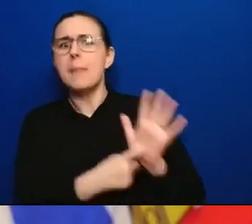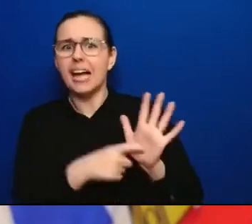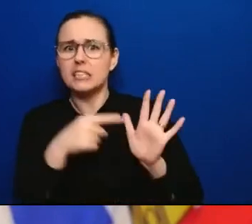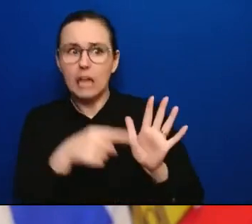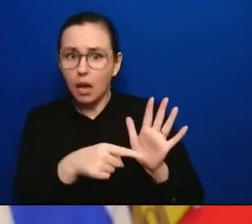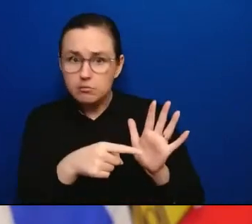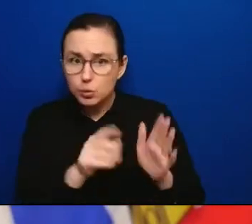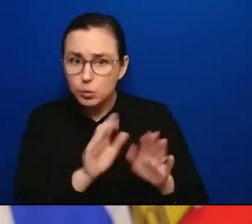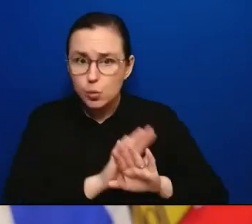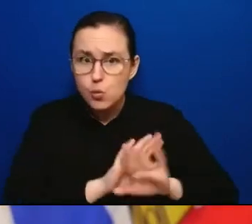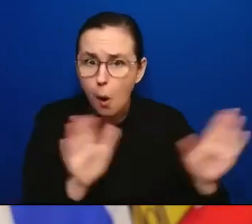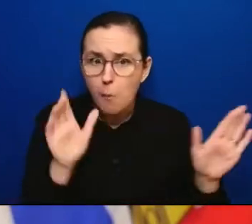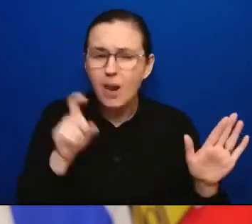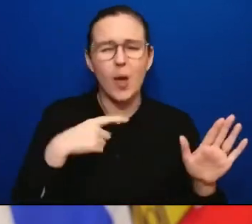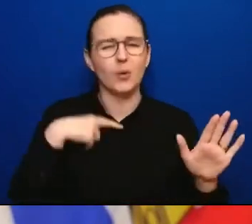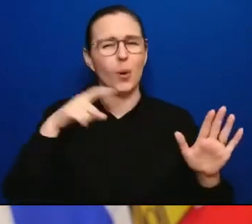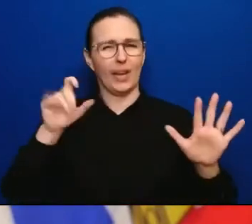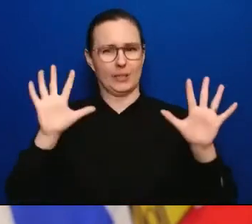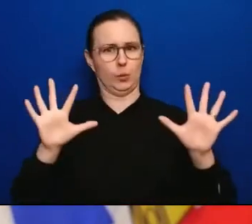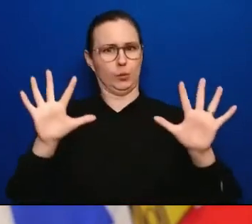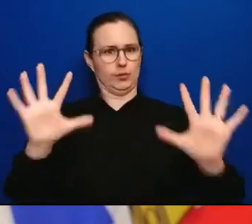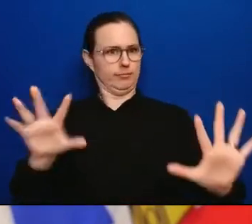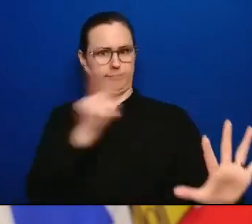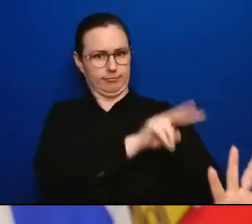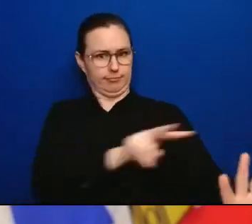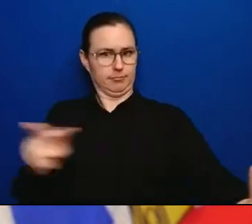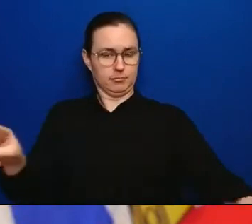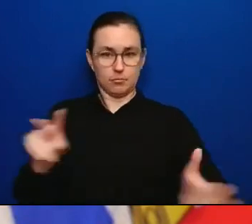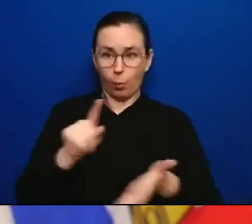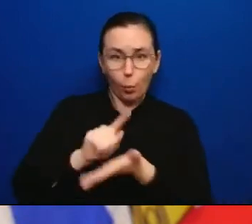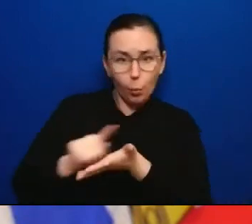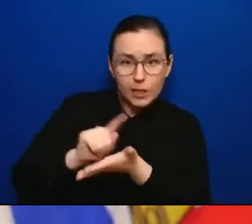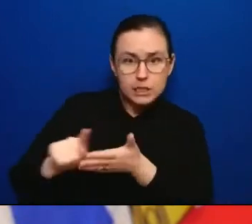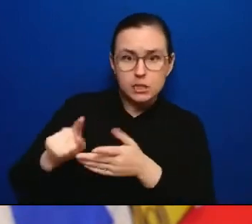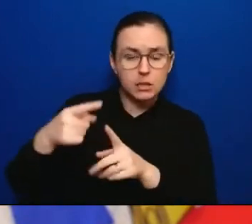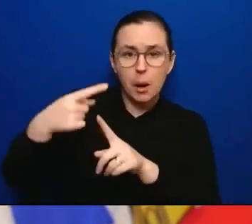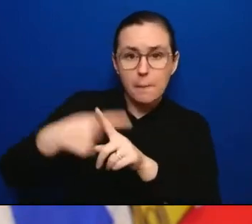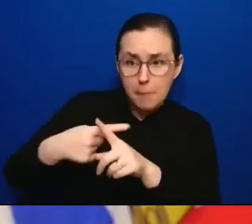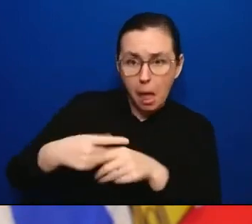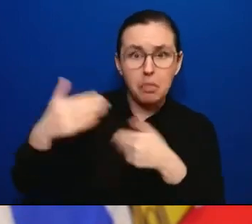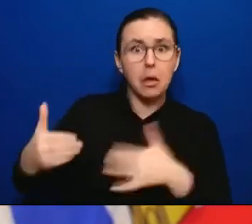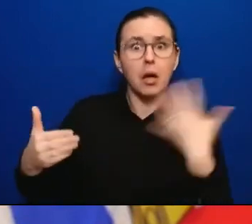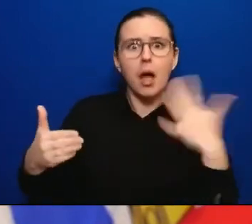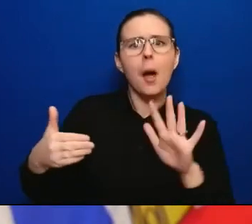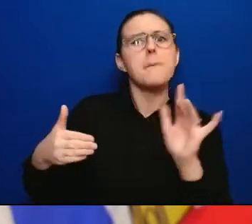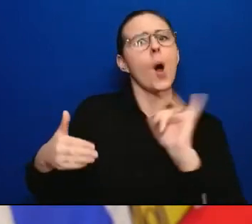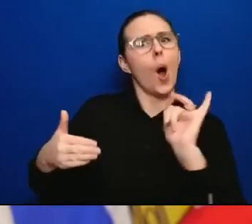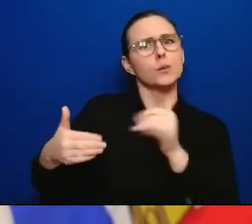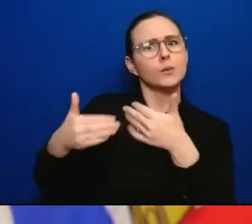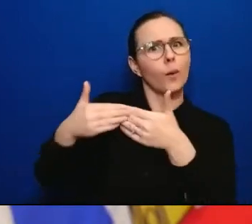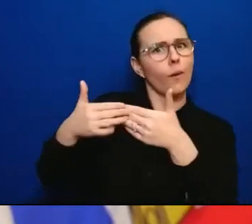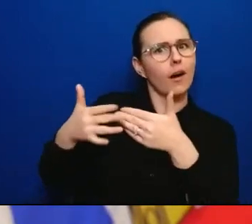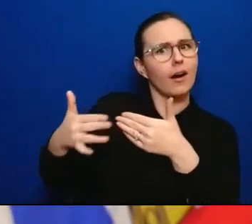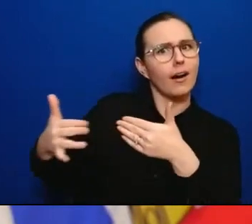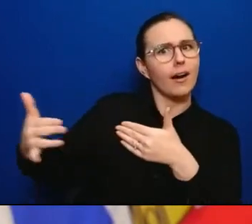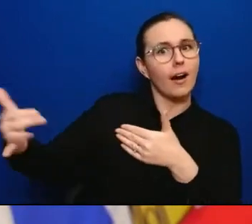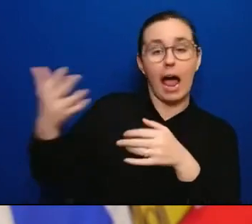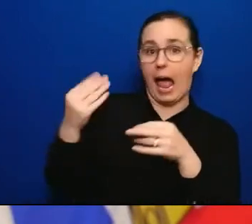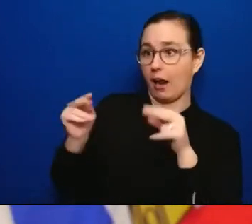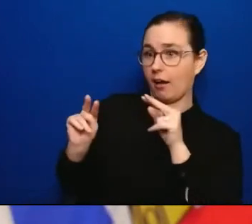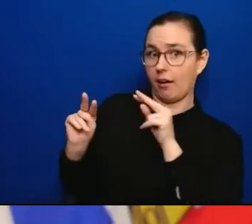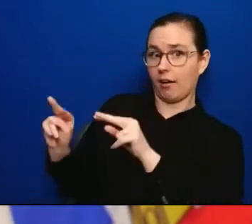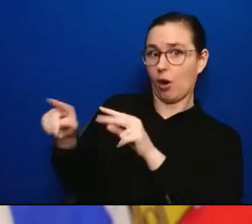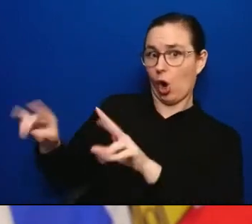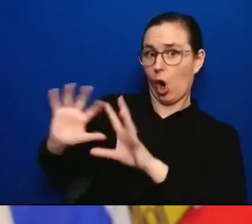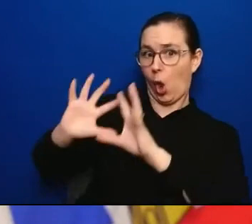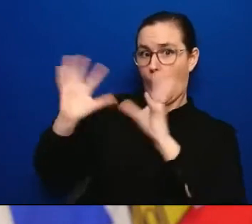the longer term, or the next weeks to months. But over the longer term, if we think globally around pandemics,